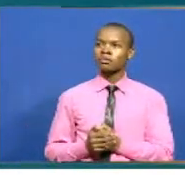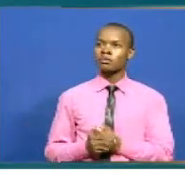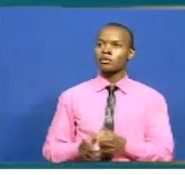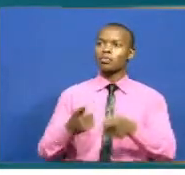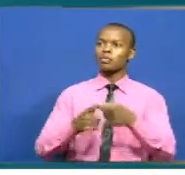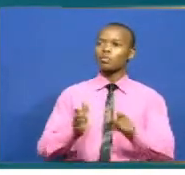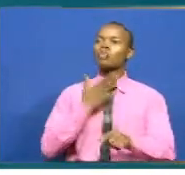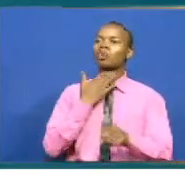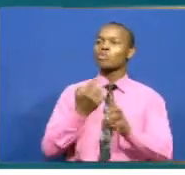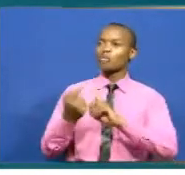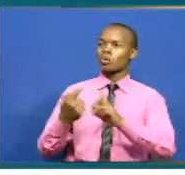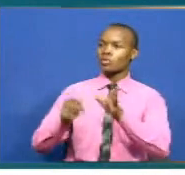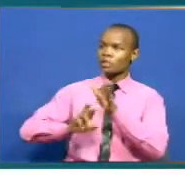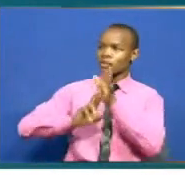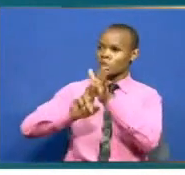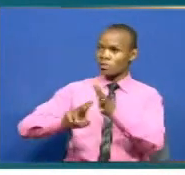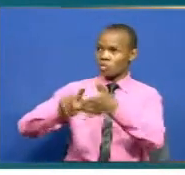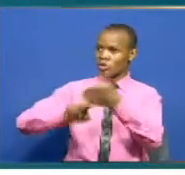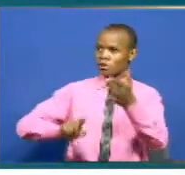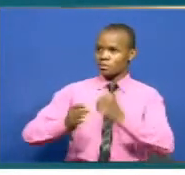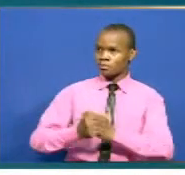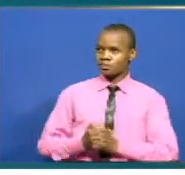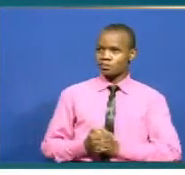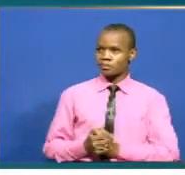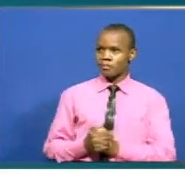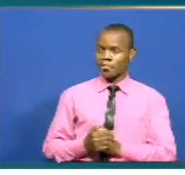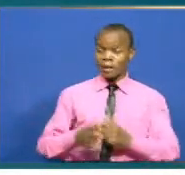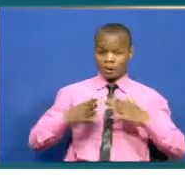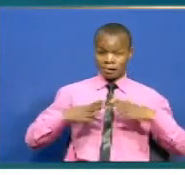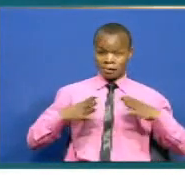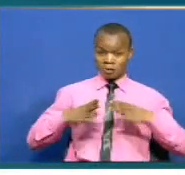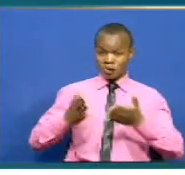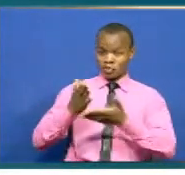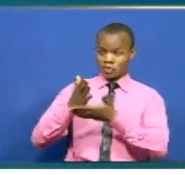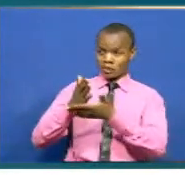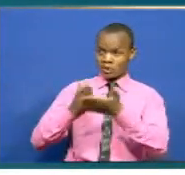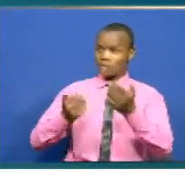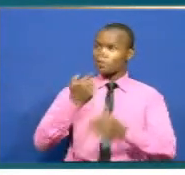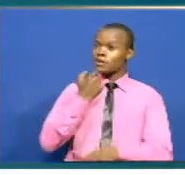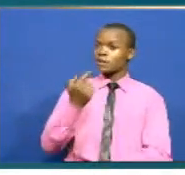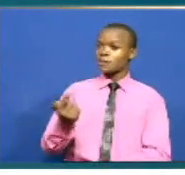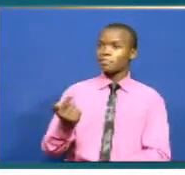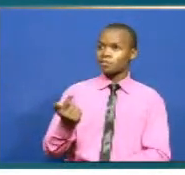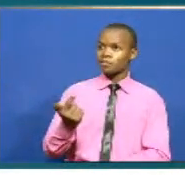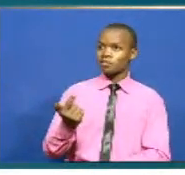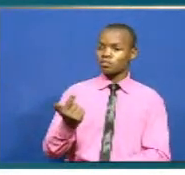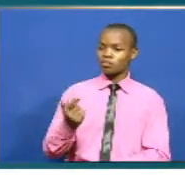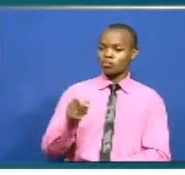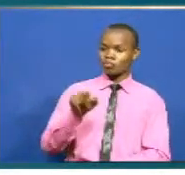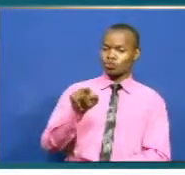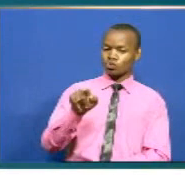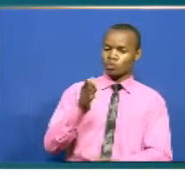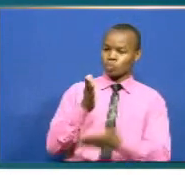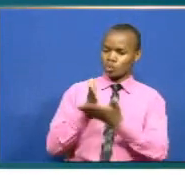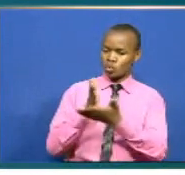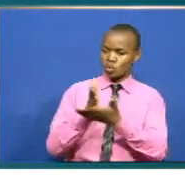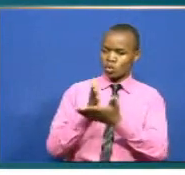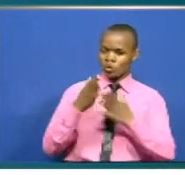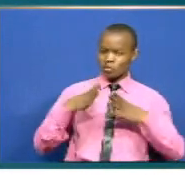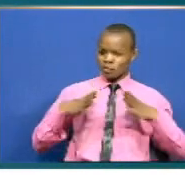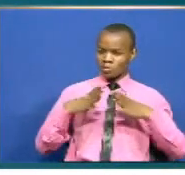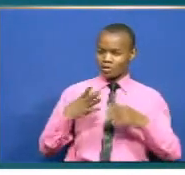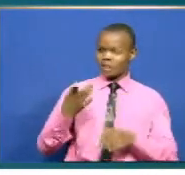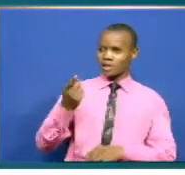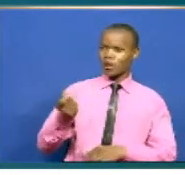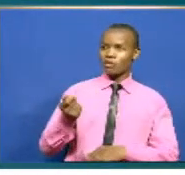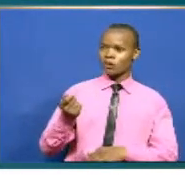about, the representation aspect of it, is that some people do argue saying that Northeastern is sparsely populated, or Northern region is